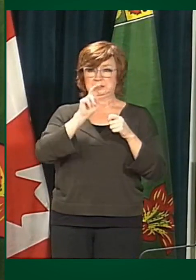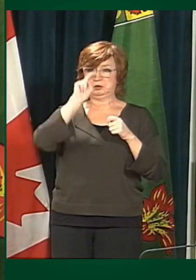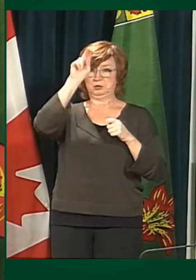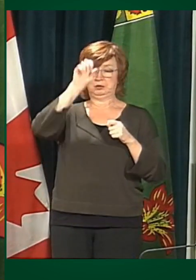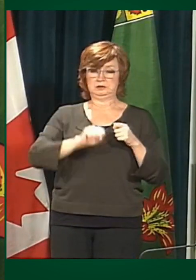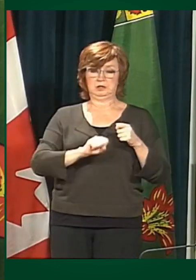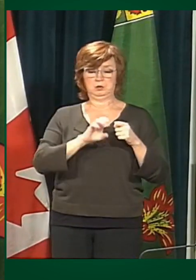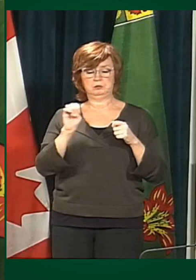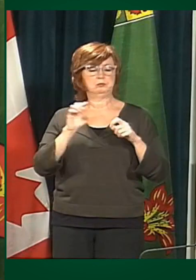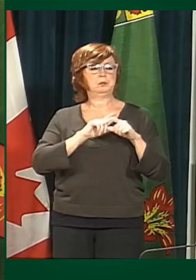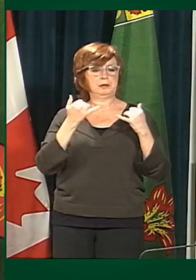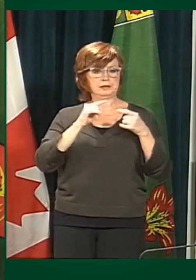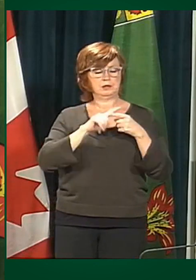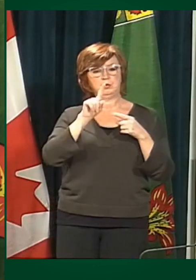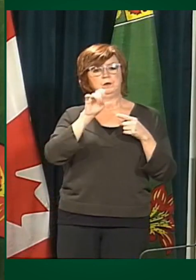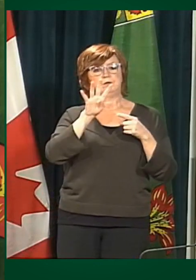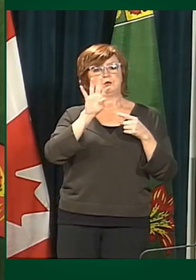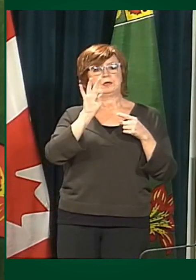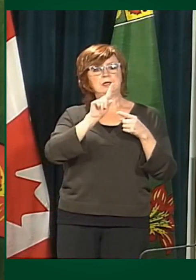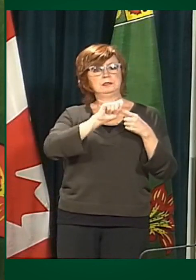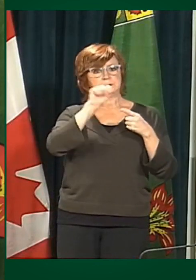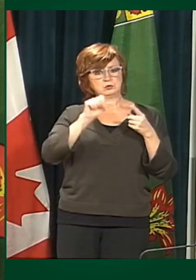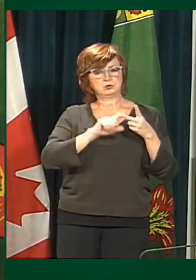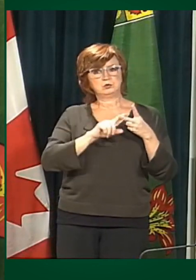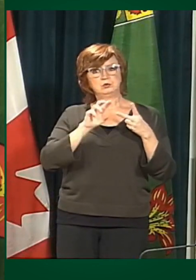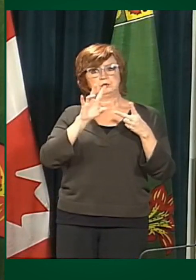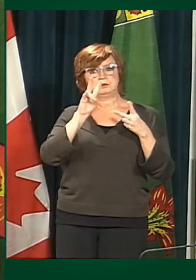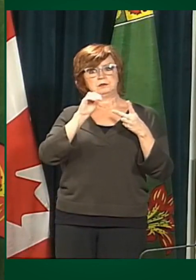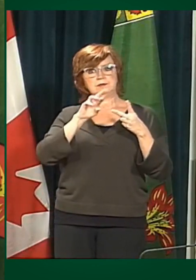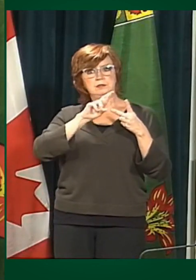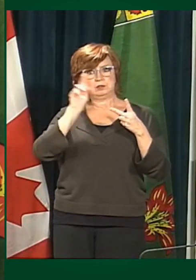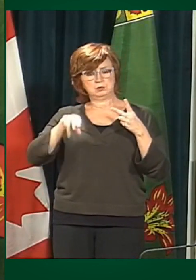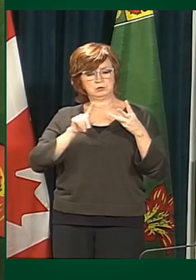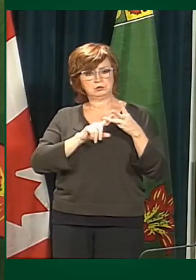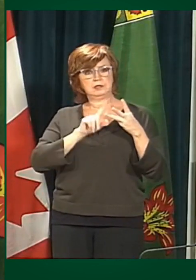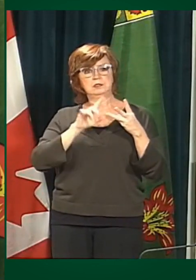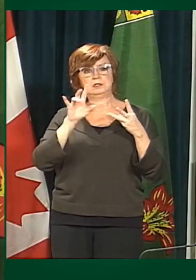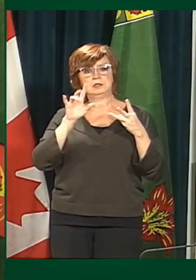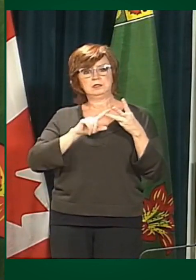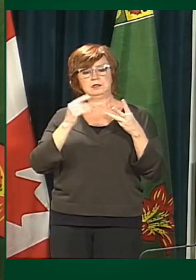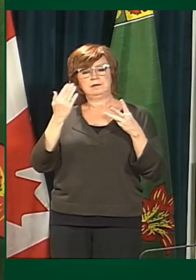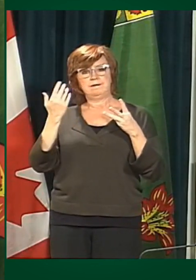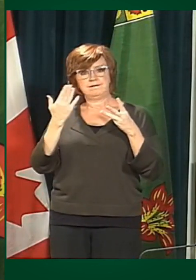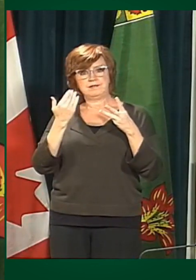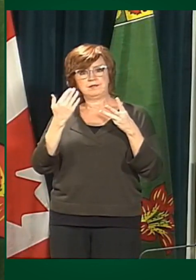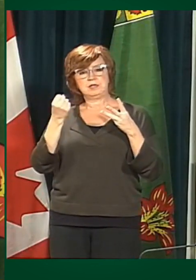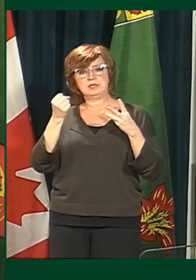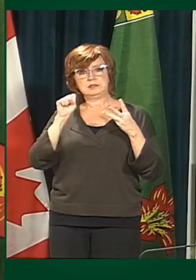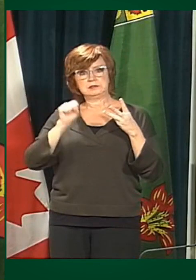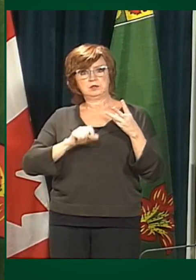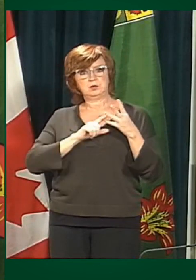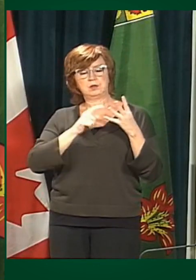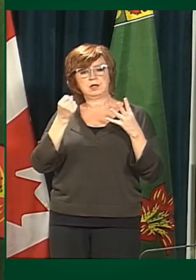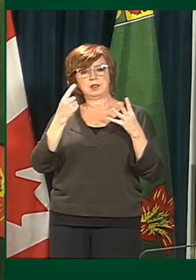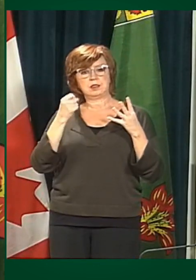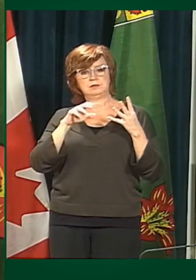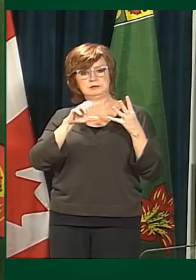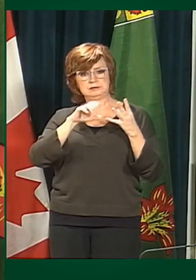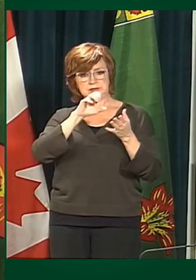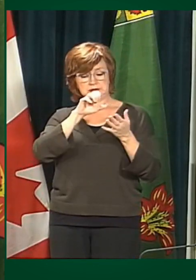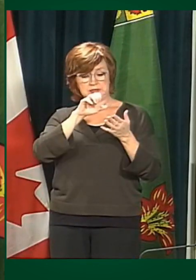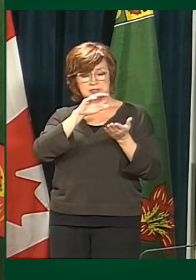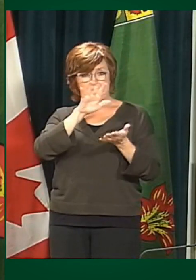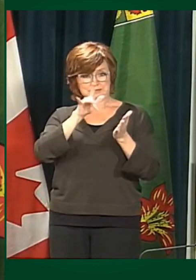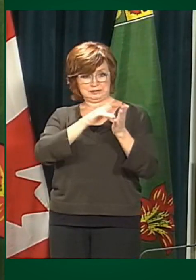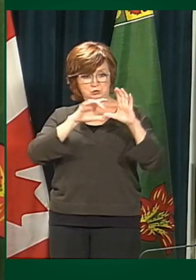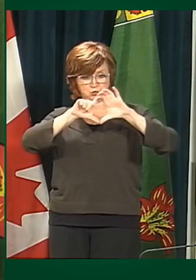Saskatchewan area, 70 from Regina, 60 from the north, 15 from the south, 11 from the central region, and 11 from the far